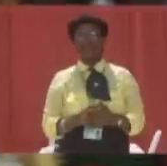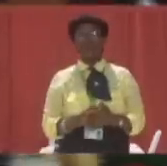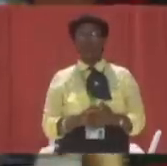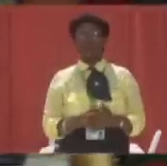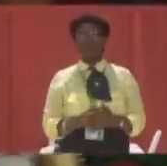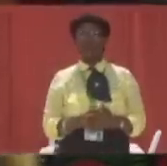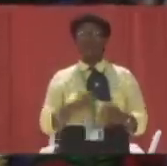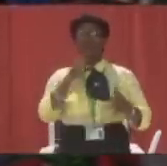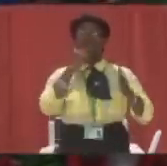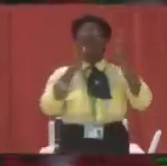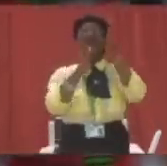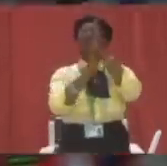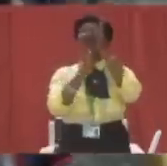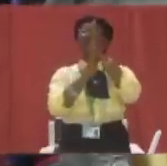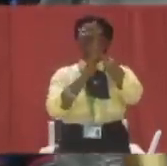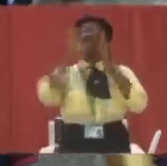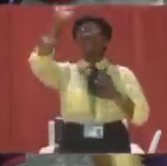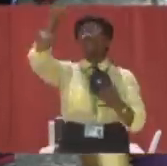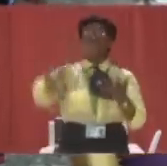Praise His holy name.